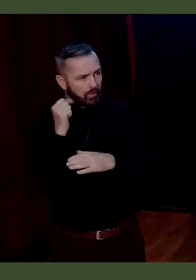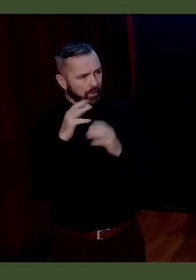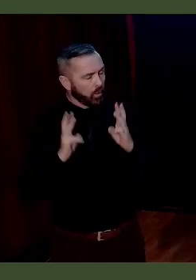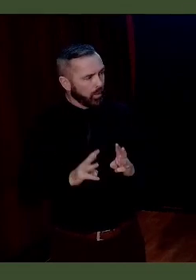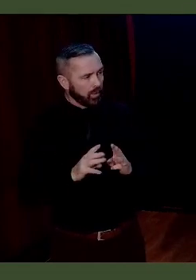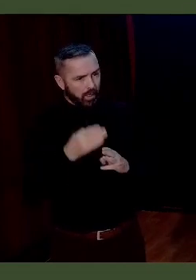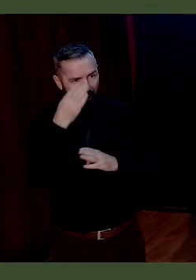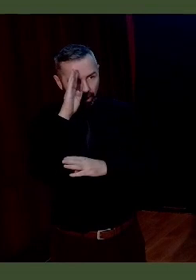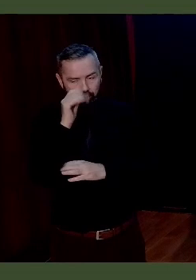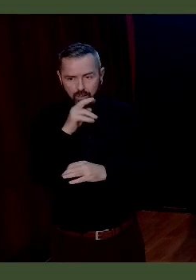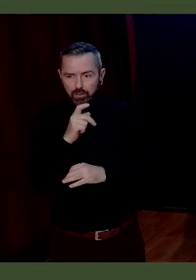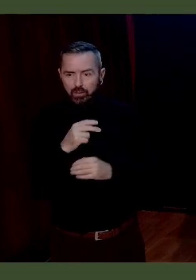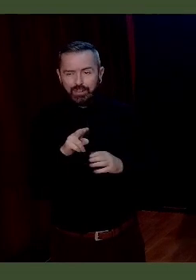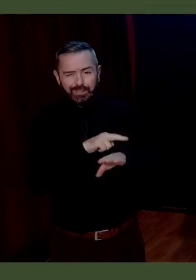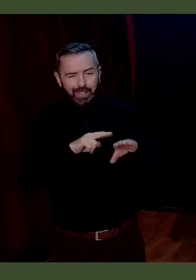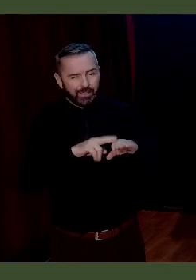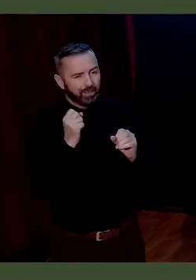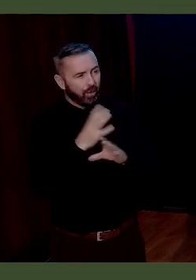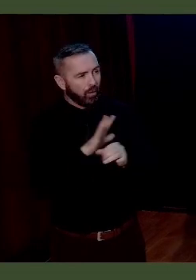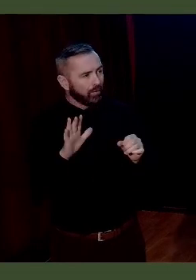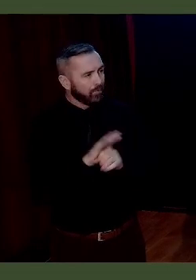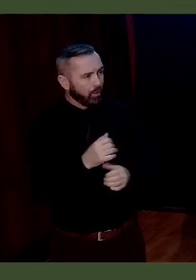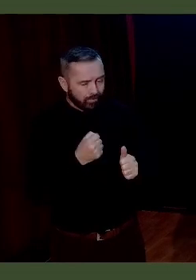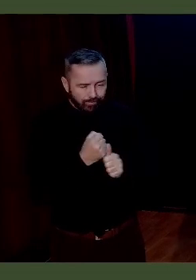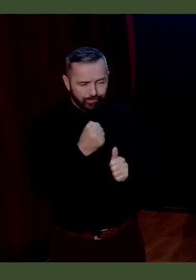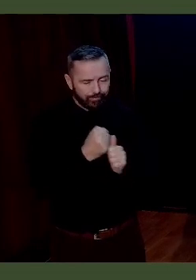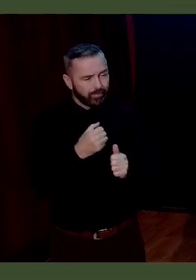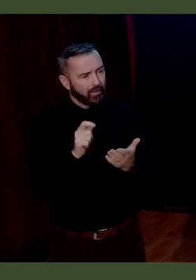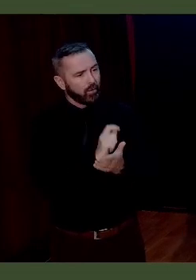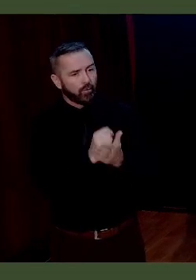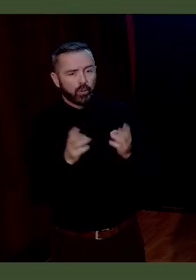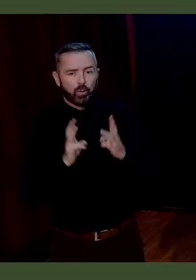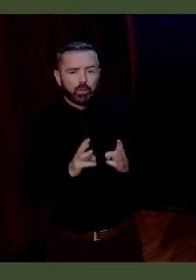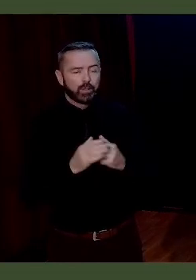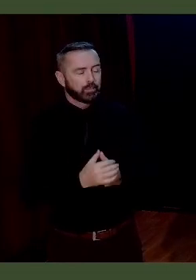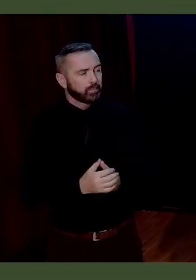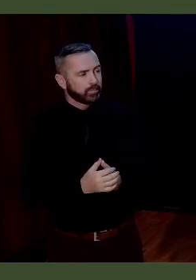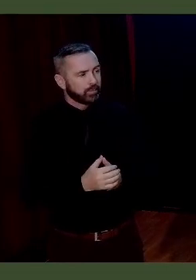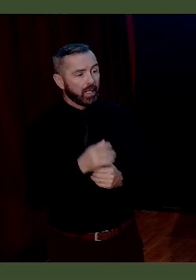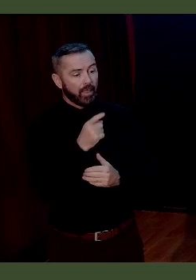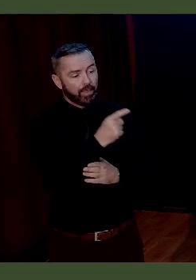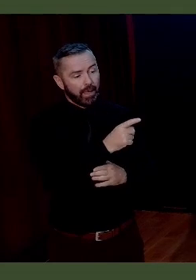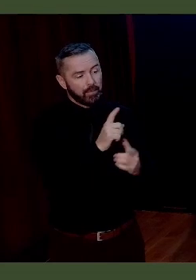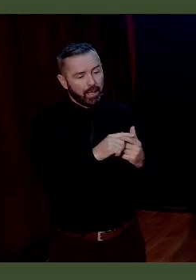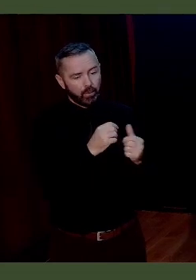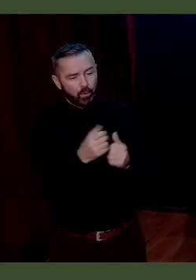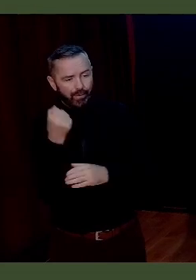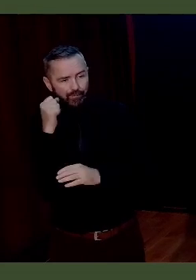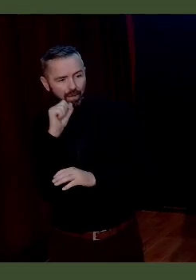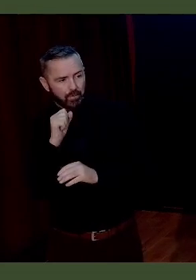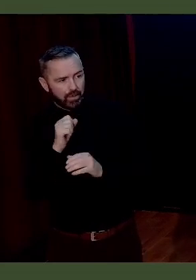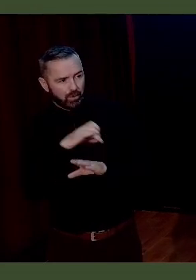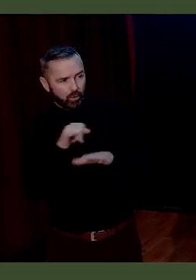cultural nationalist. All of them had fought, campaigned for the vote for women. They, along with many feminist organisations